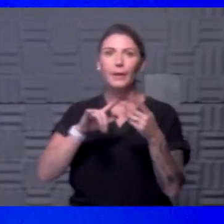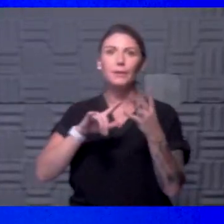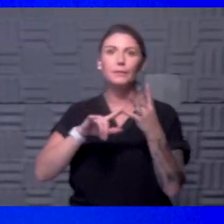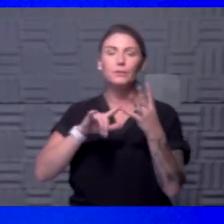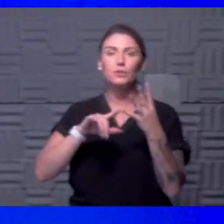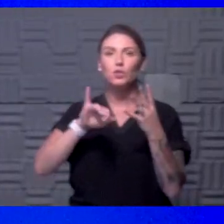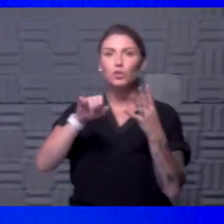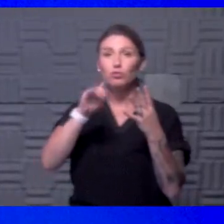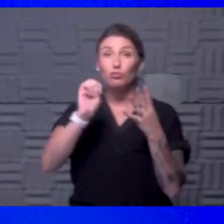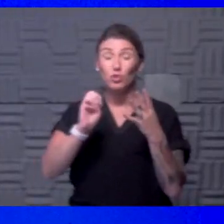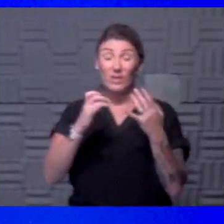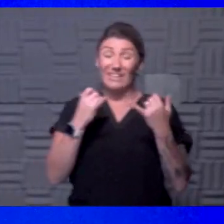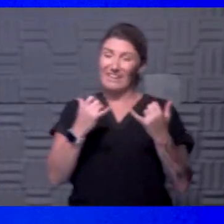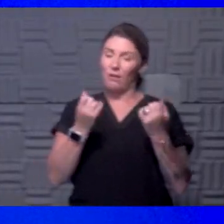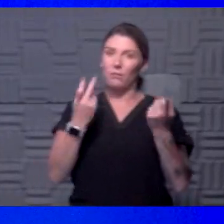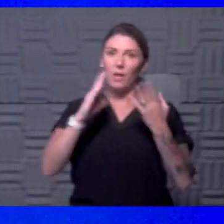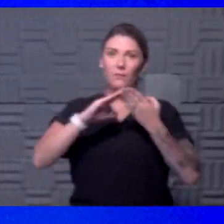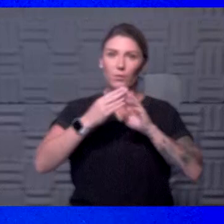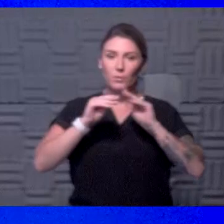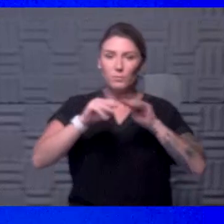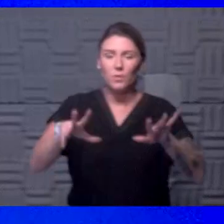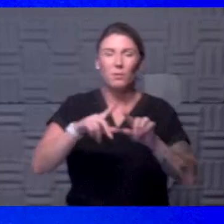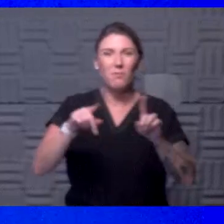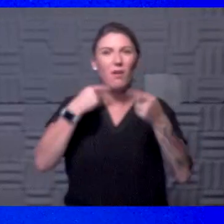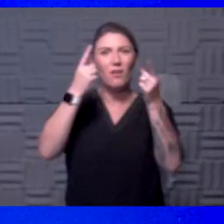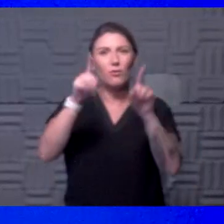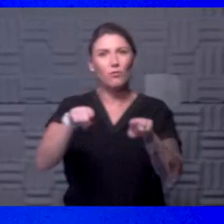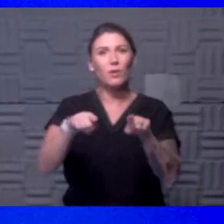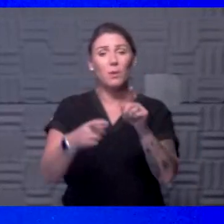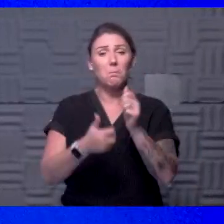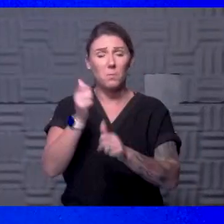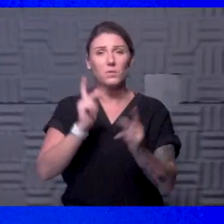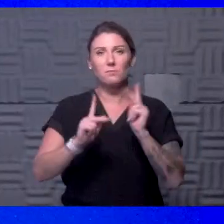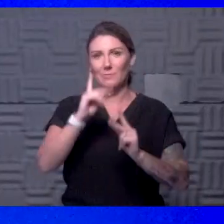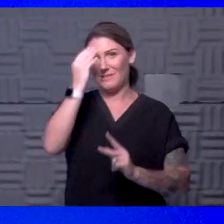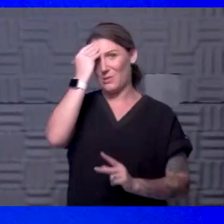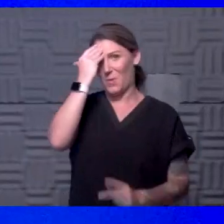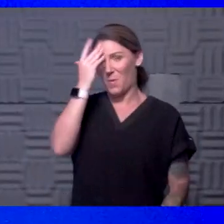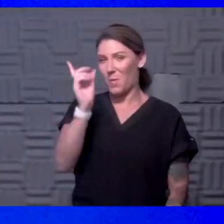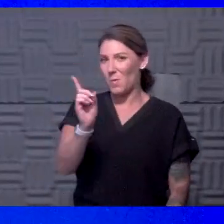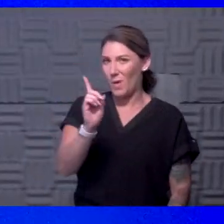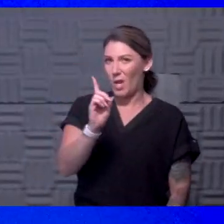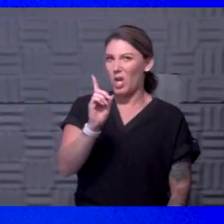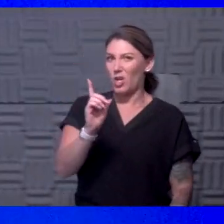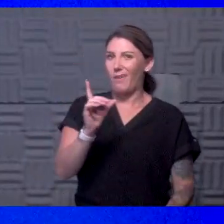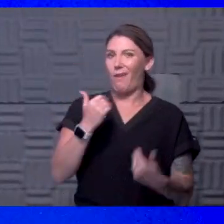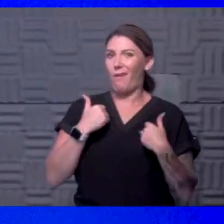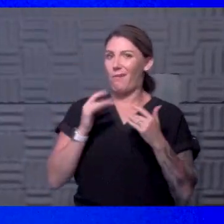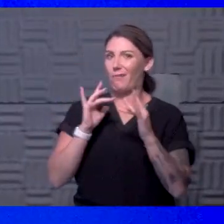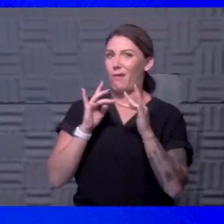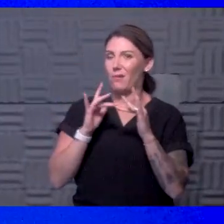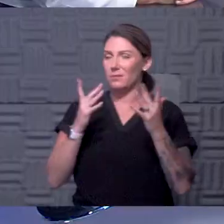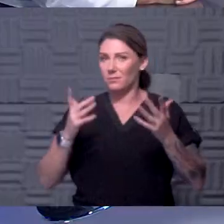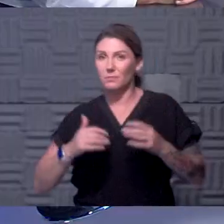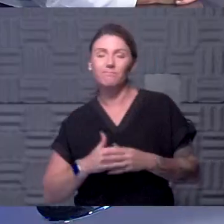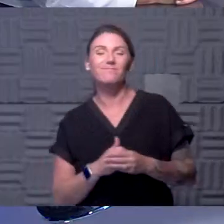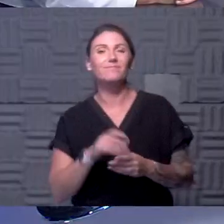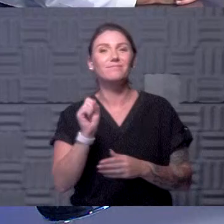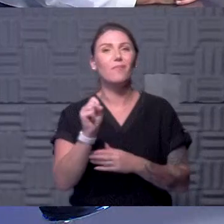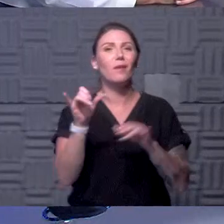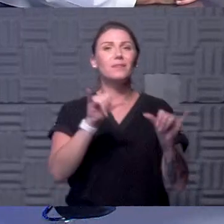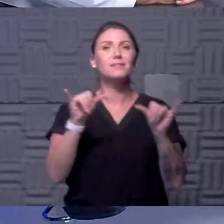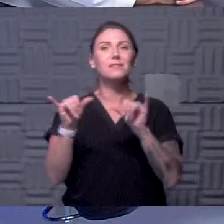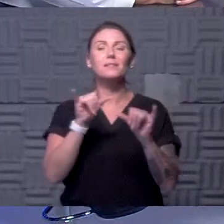is a lot of community spread, but I would agree with you. I think most people at this point in time probably know where they had come into contact with it. Yeah, and I think it's that same